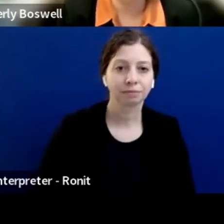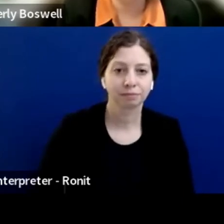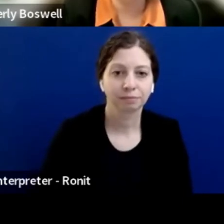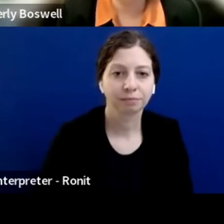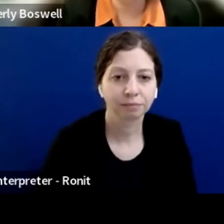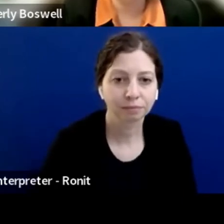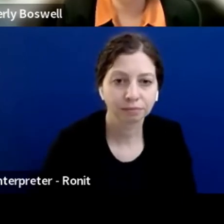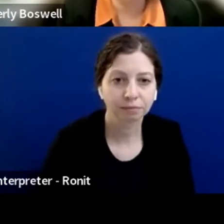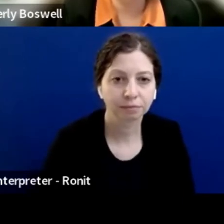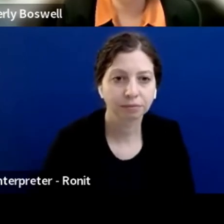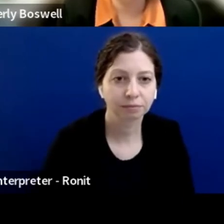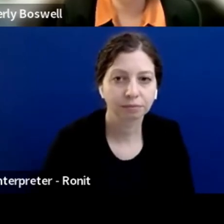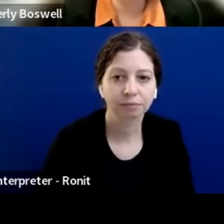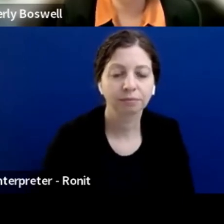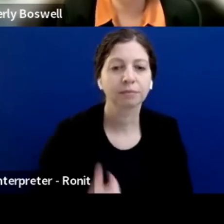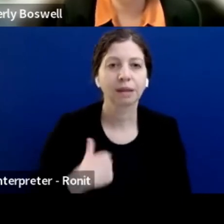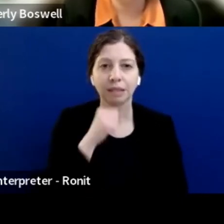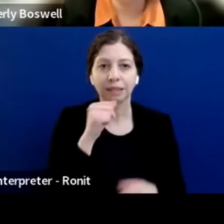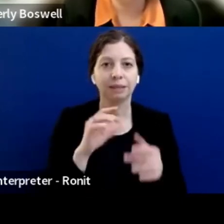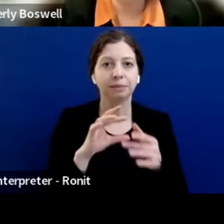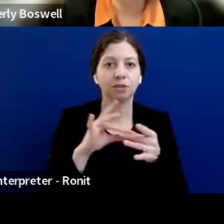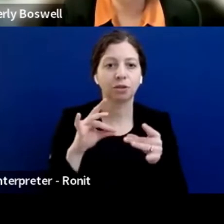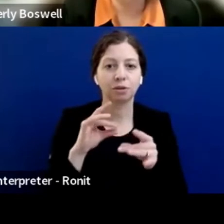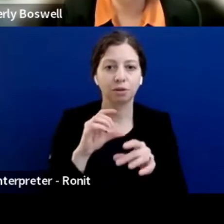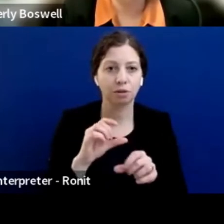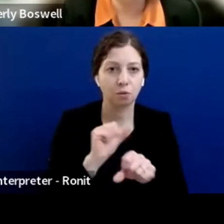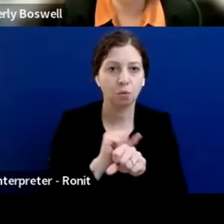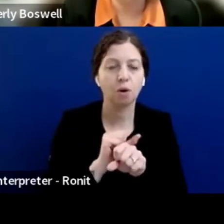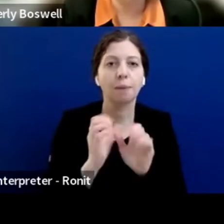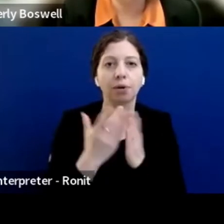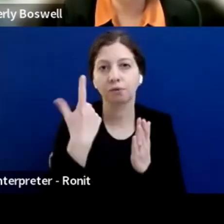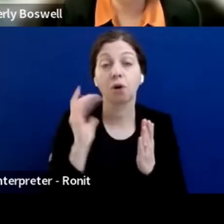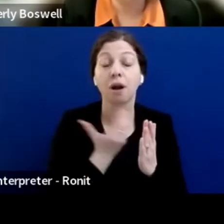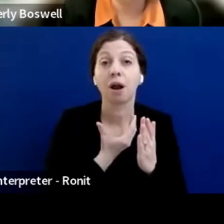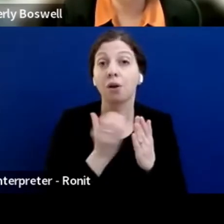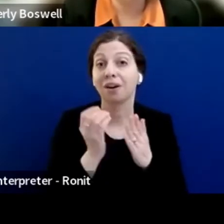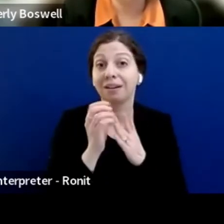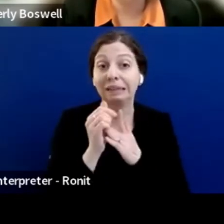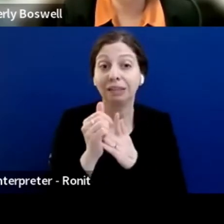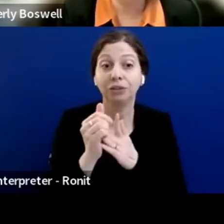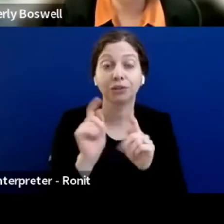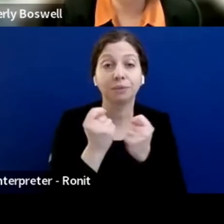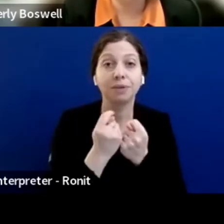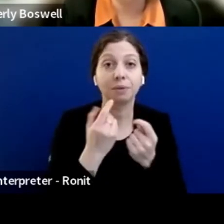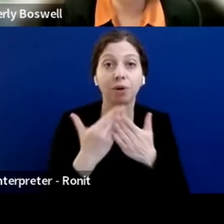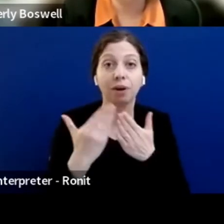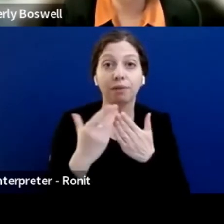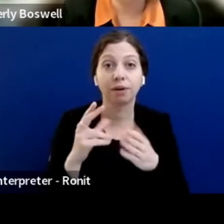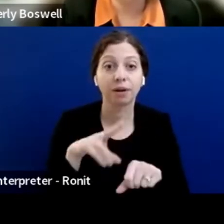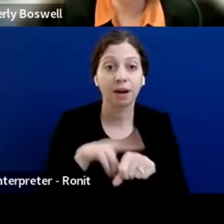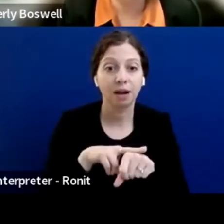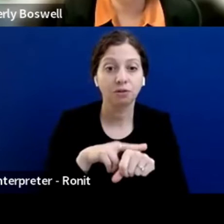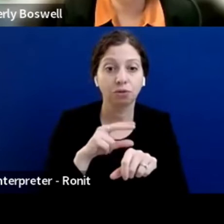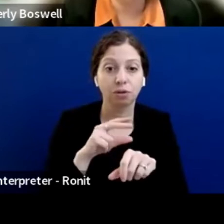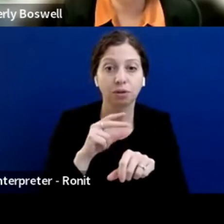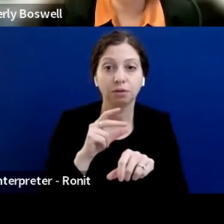We also have purchased those for our leadership team. So whatever national products are going on, please bring them down